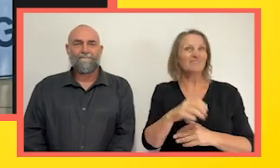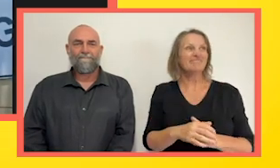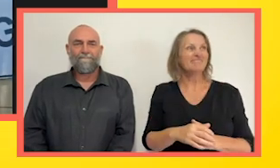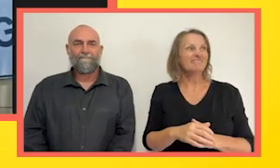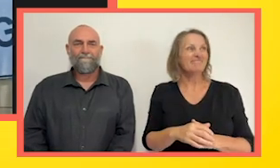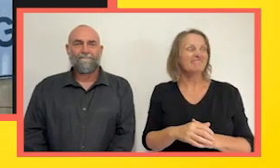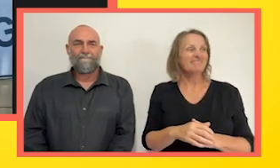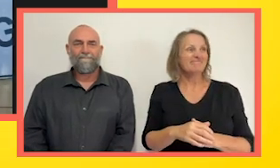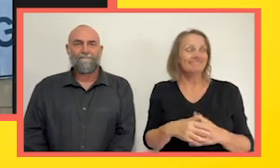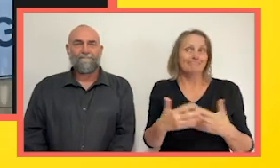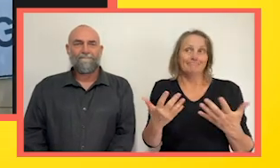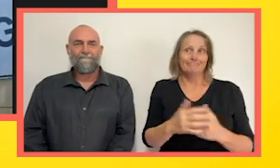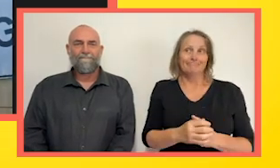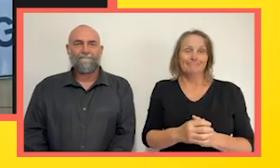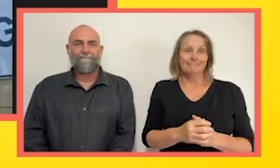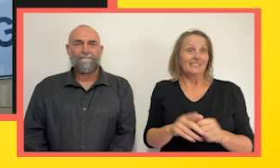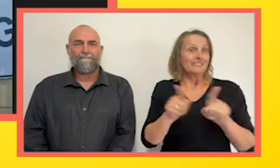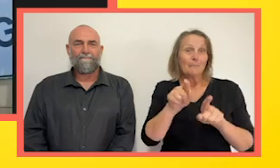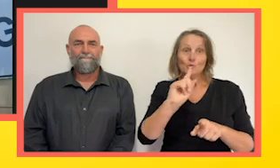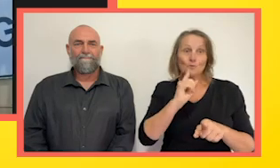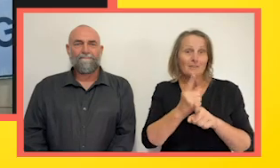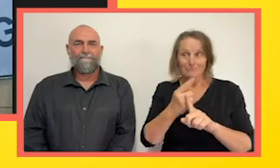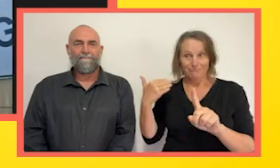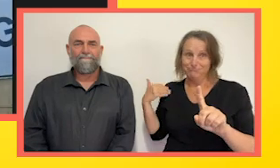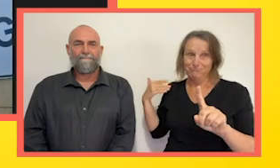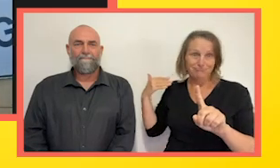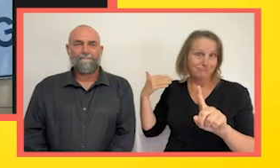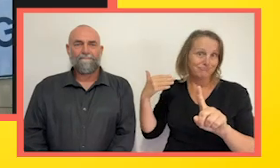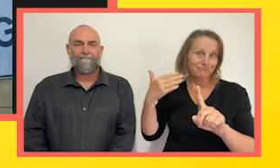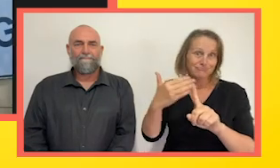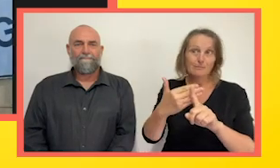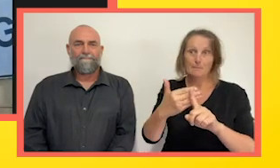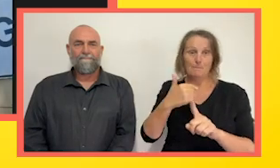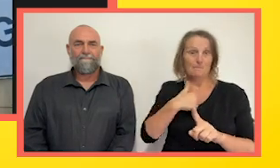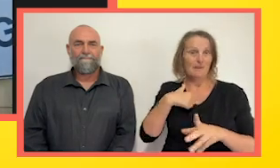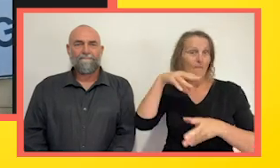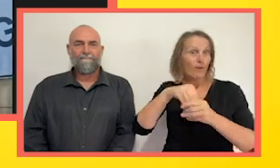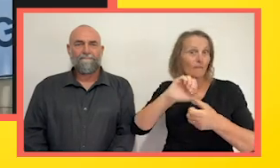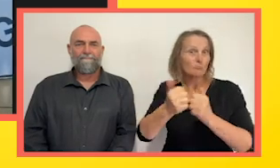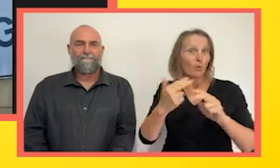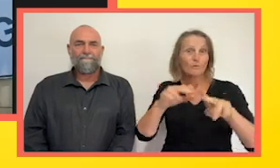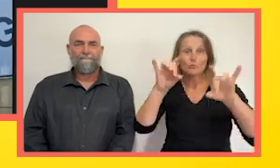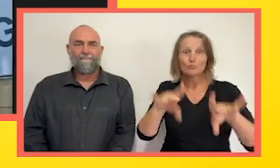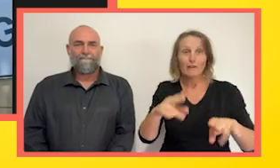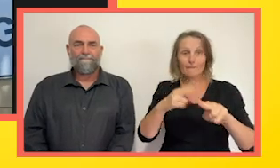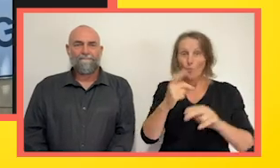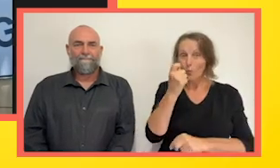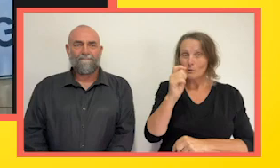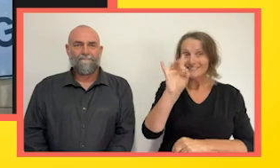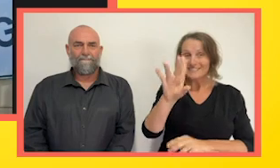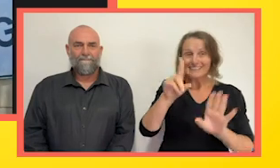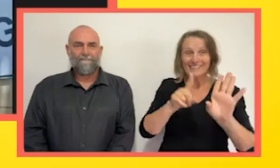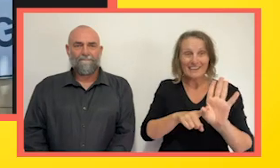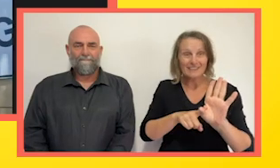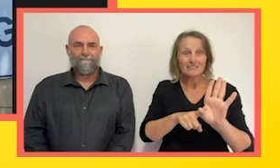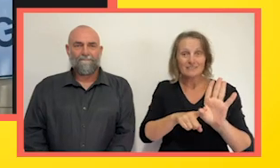just, as you said, it's been a long journey for me. I've been playing now for Australia for nearly 10 years.